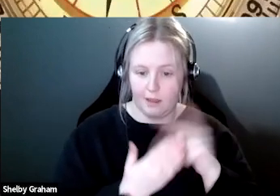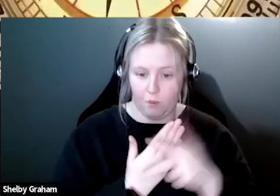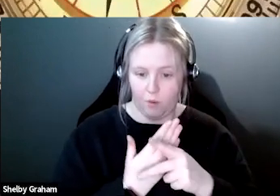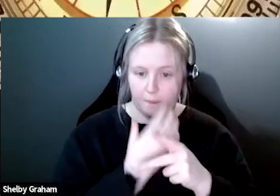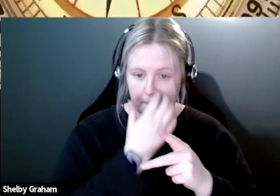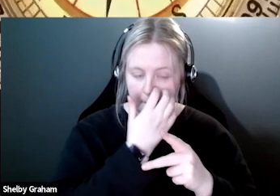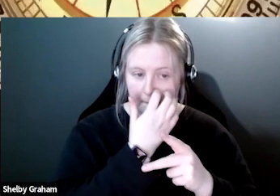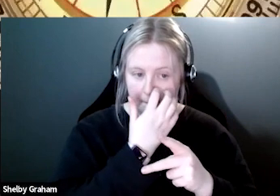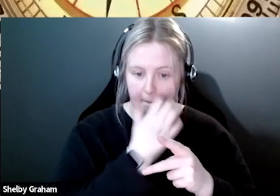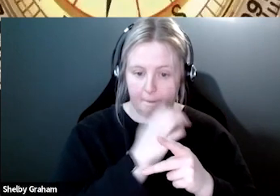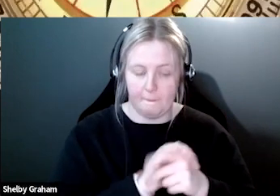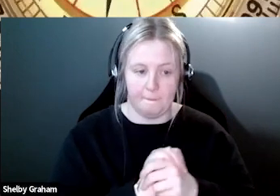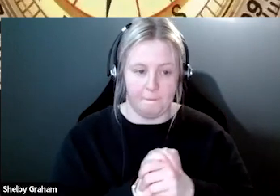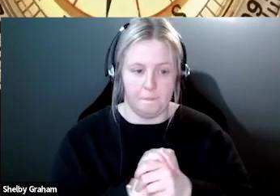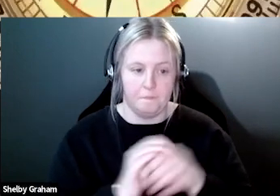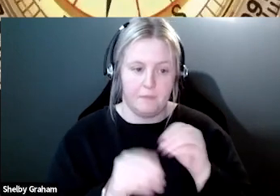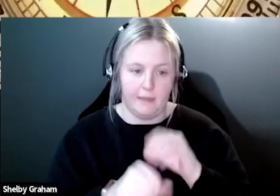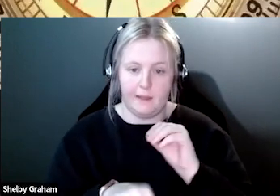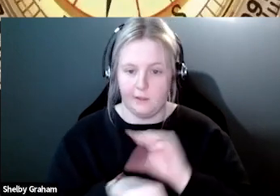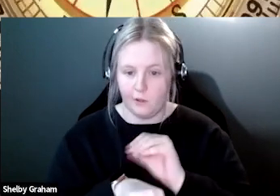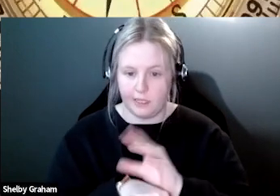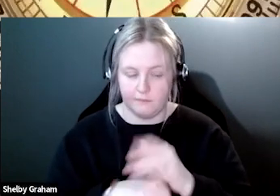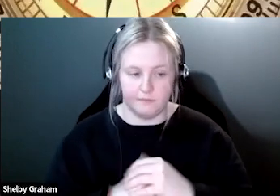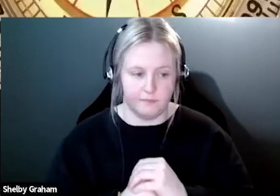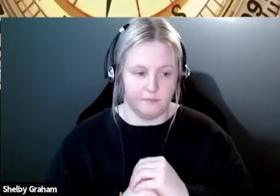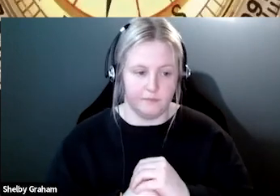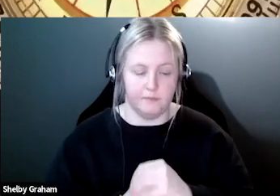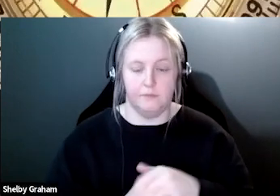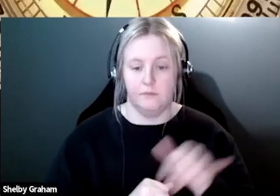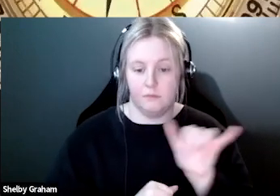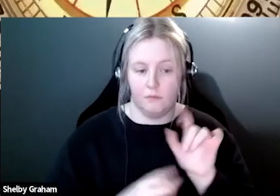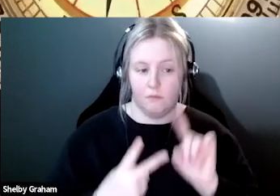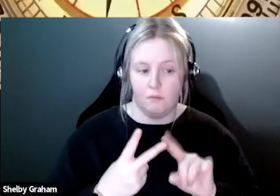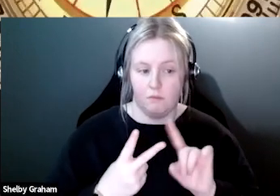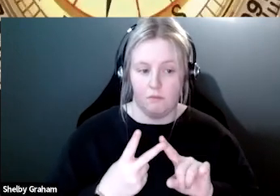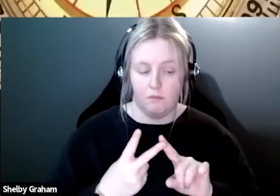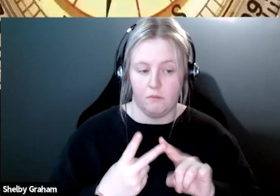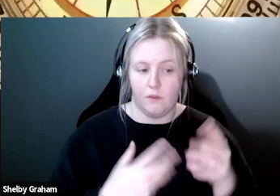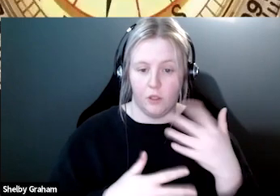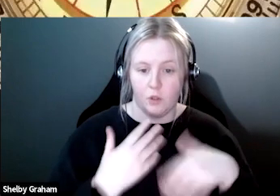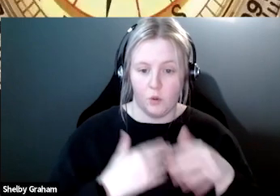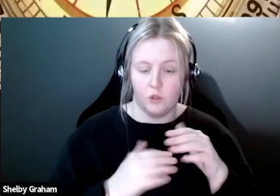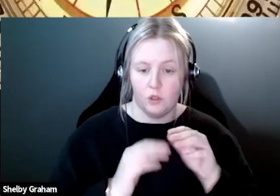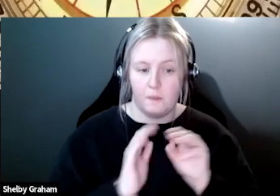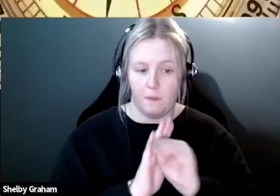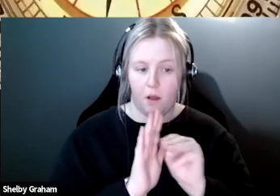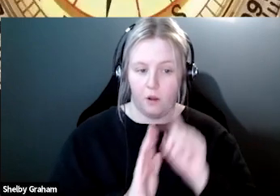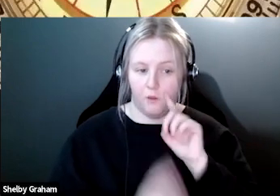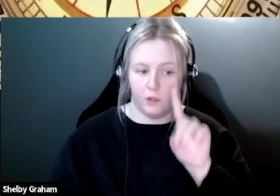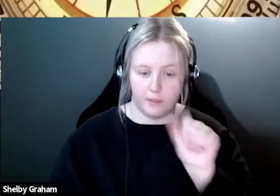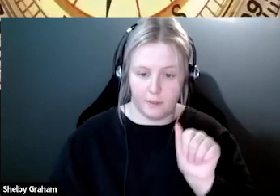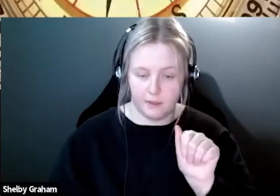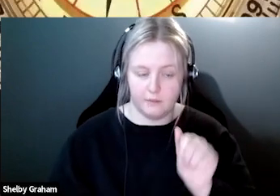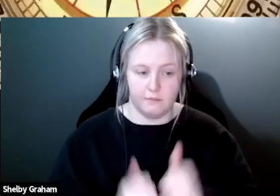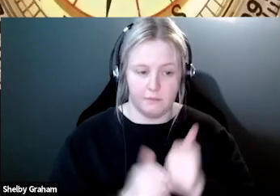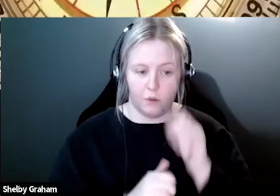the consulting. As well, we follow a social model of disability. So much of the focus is